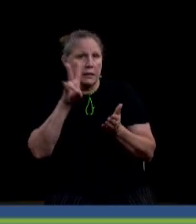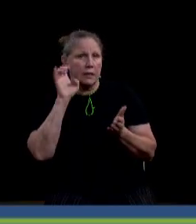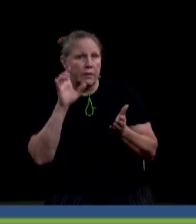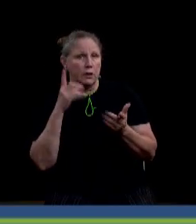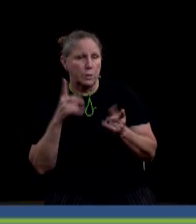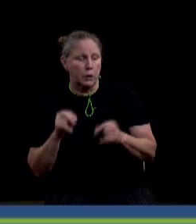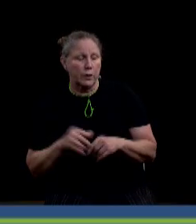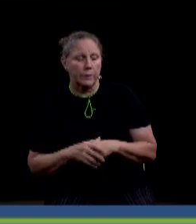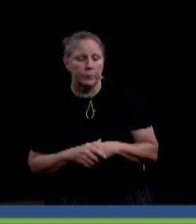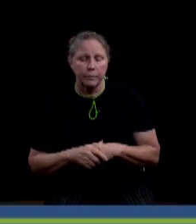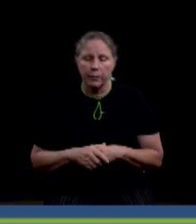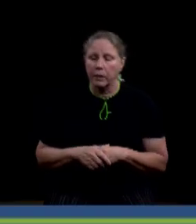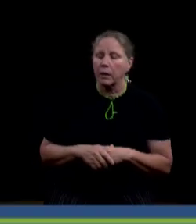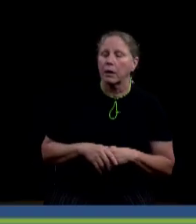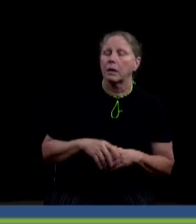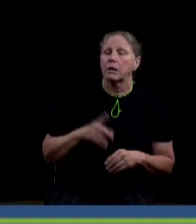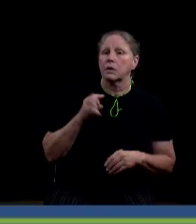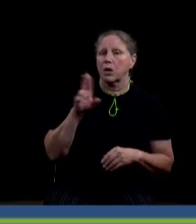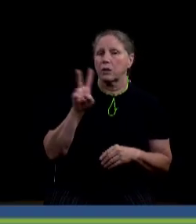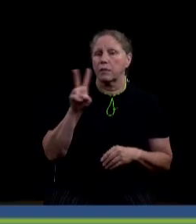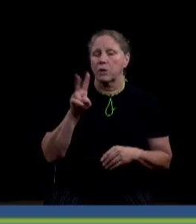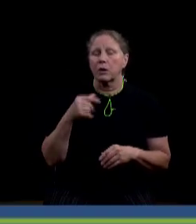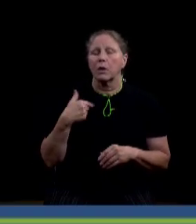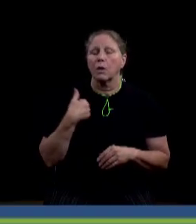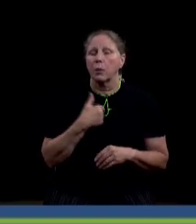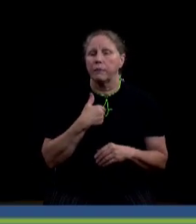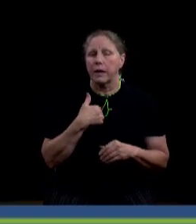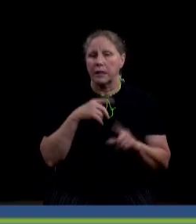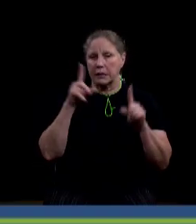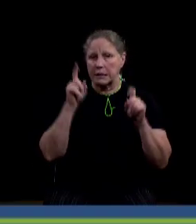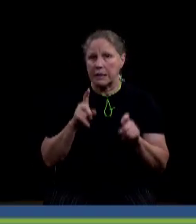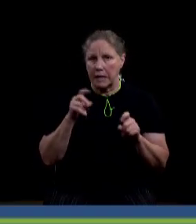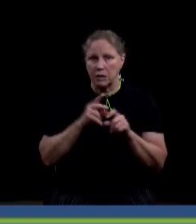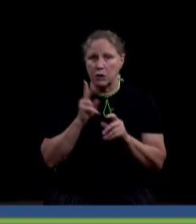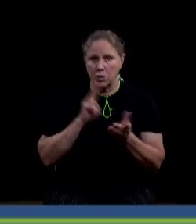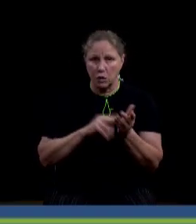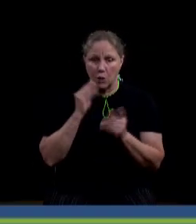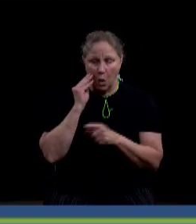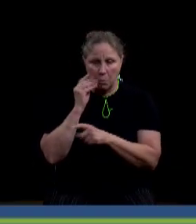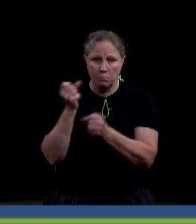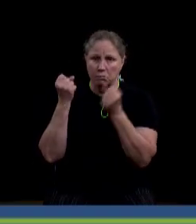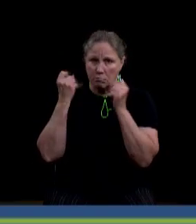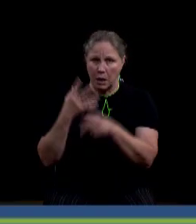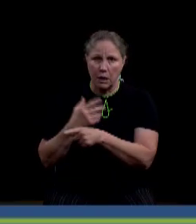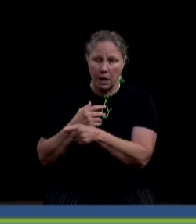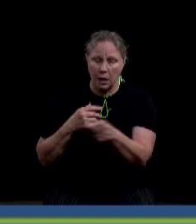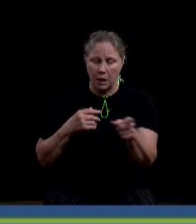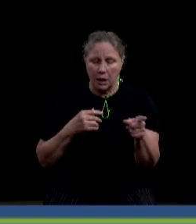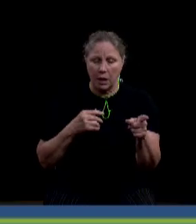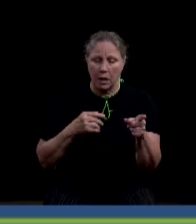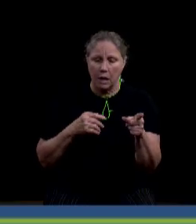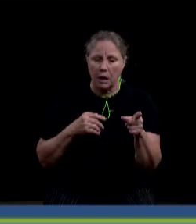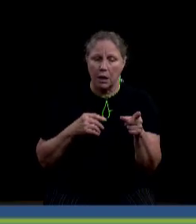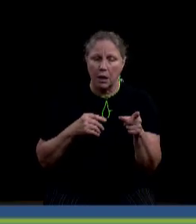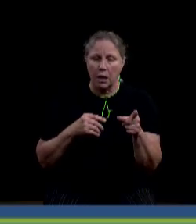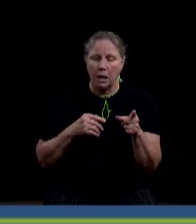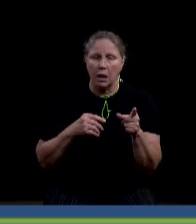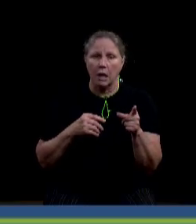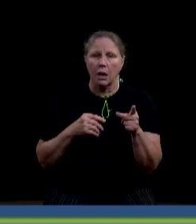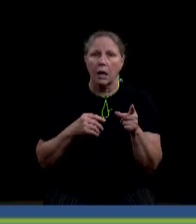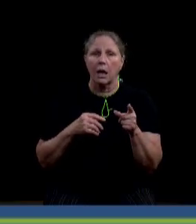tests done in the nursing homes, and and a small number of positives during that time.